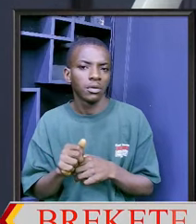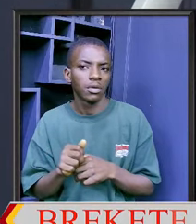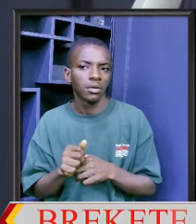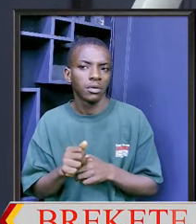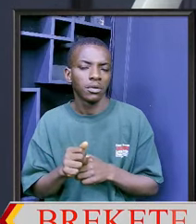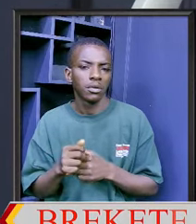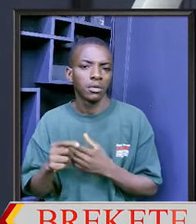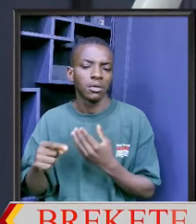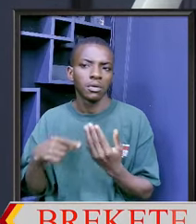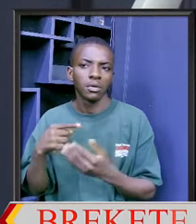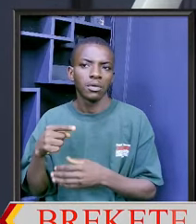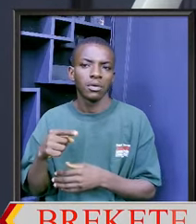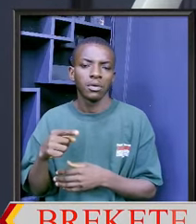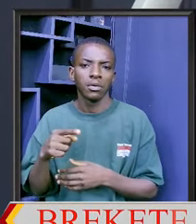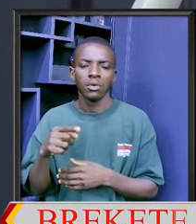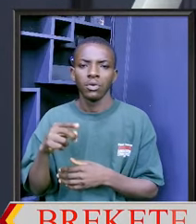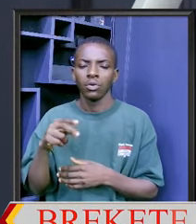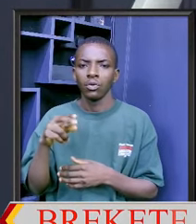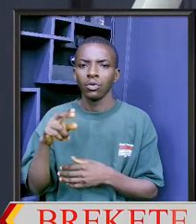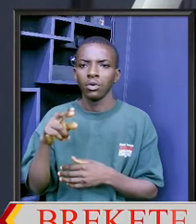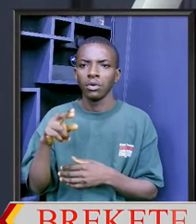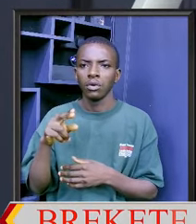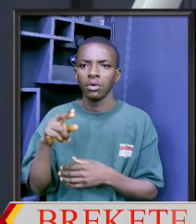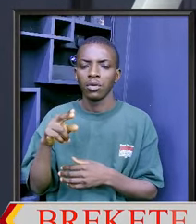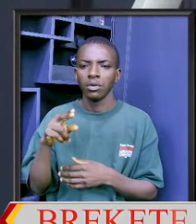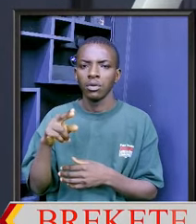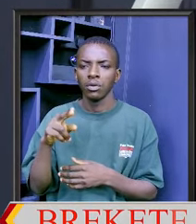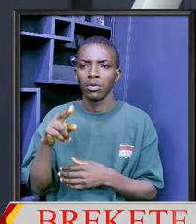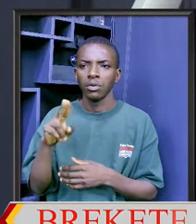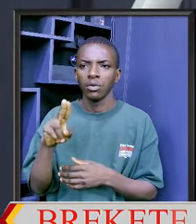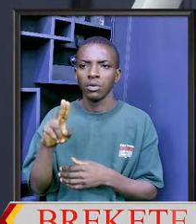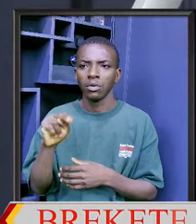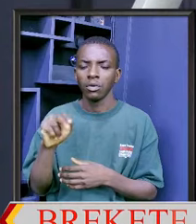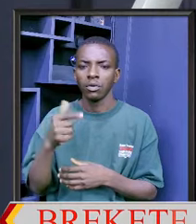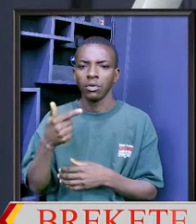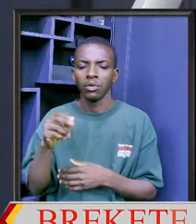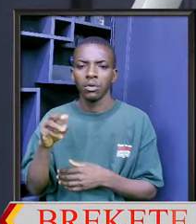Barna around Ngombardi. Ngombardi?